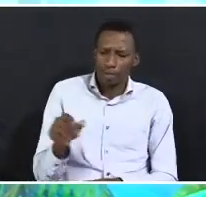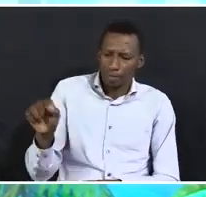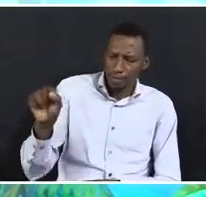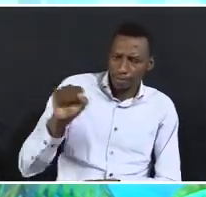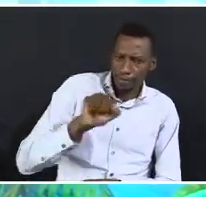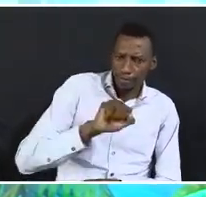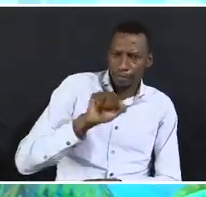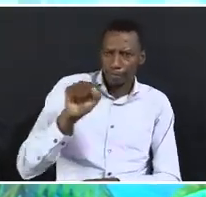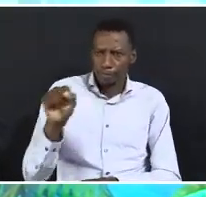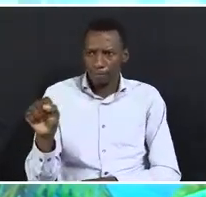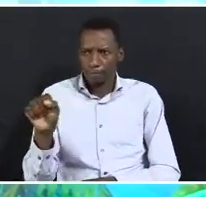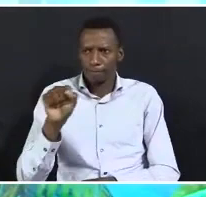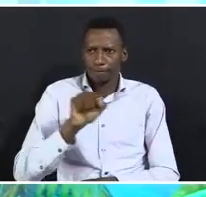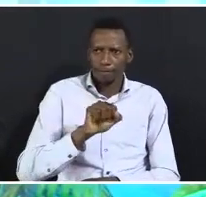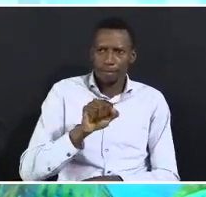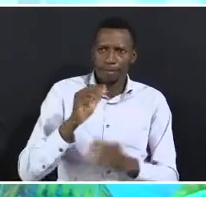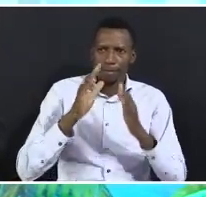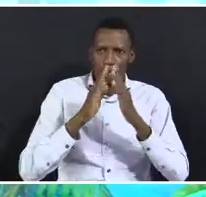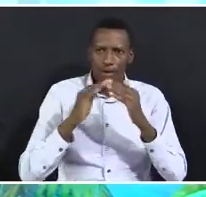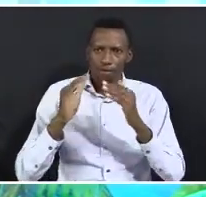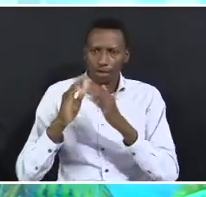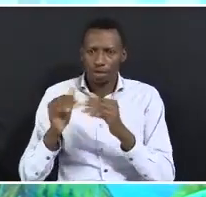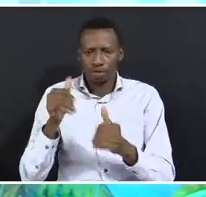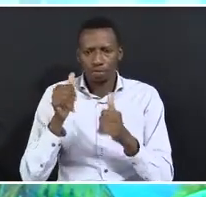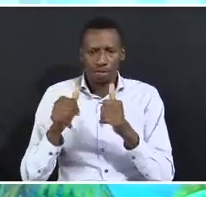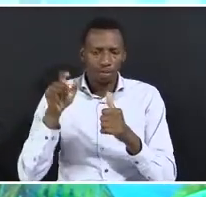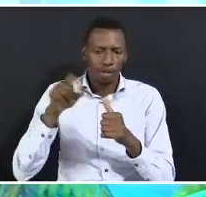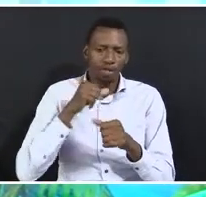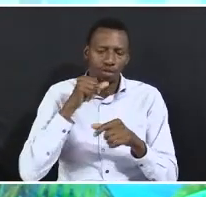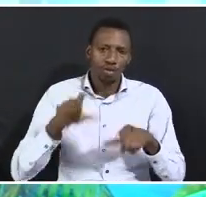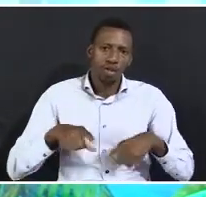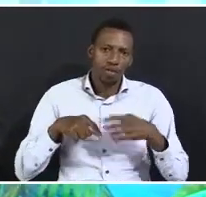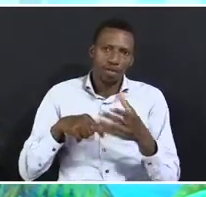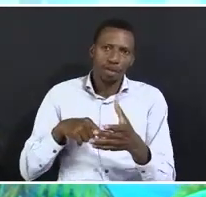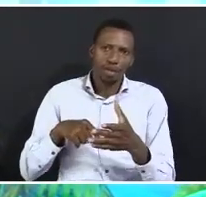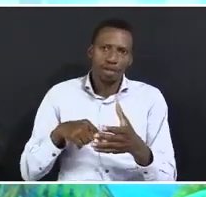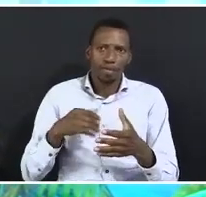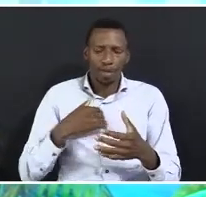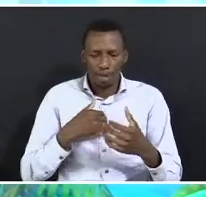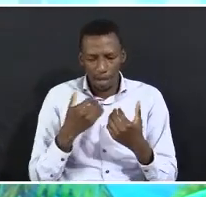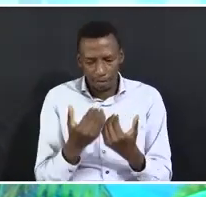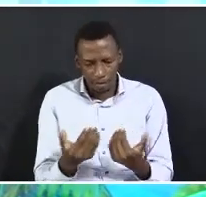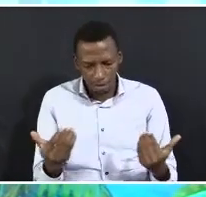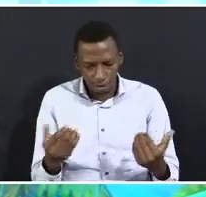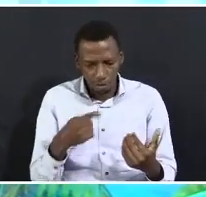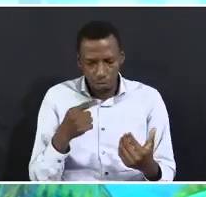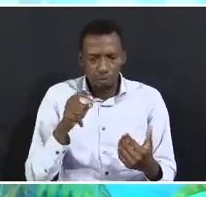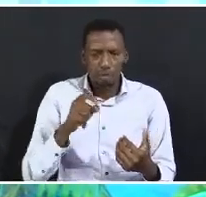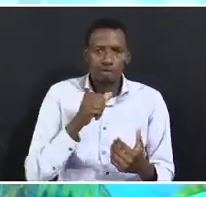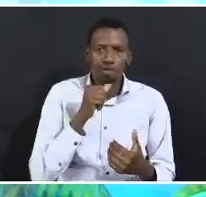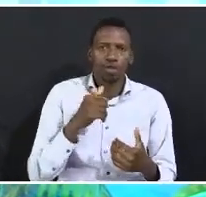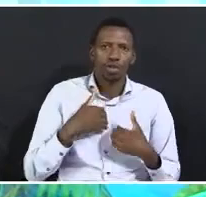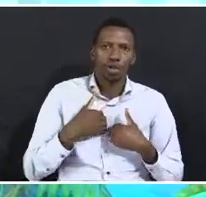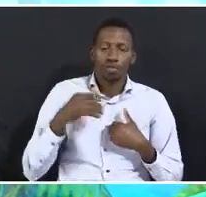drive. They stay in houses they should not stay in. They have children they are not supposed to have.